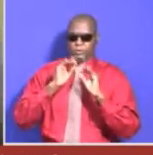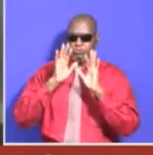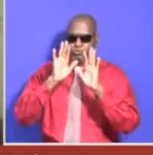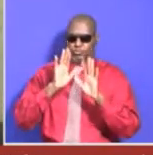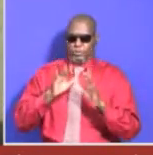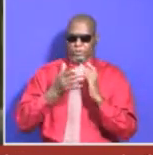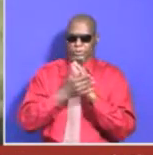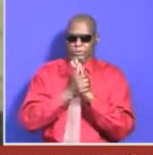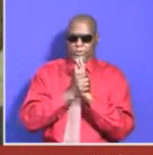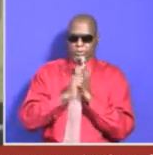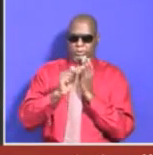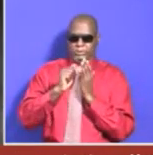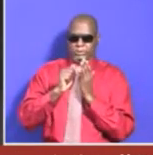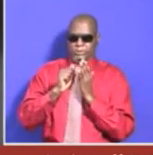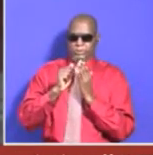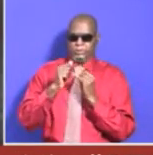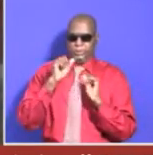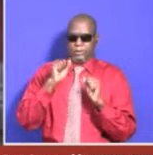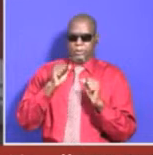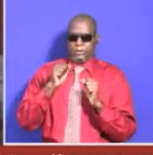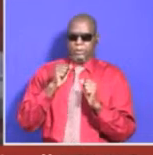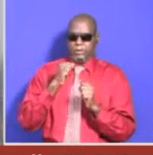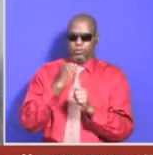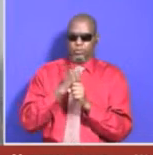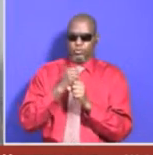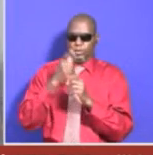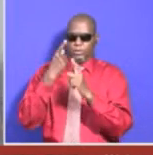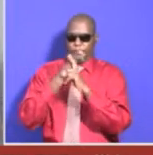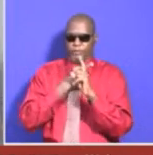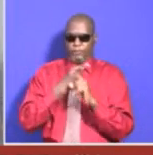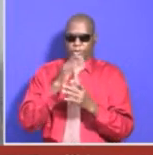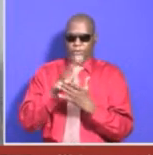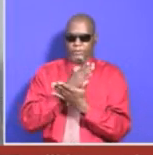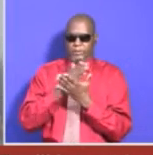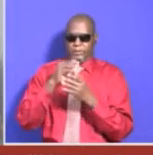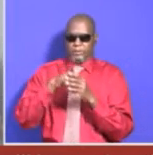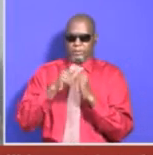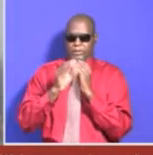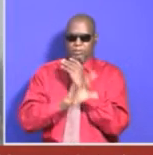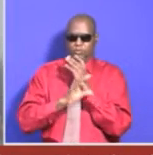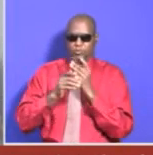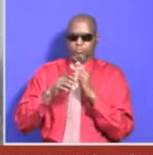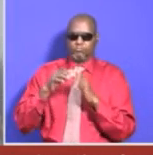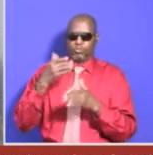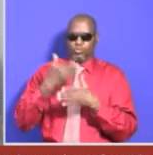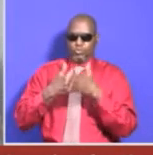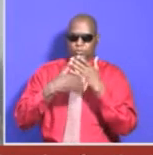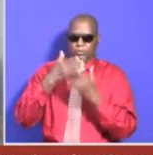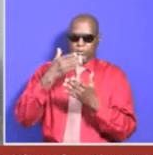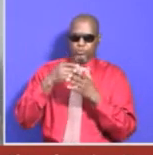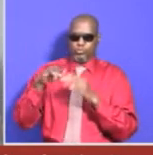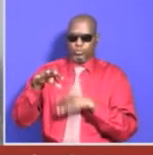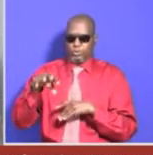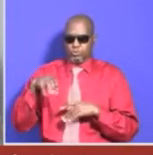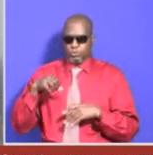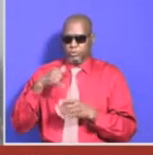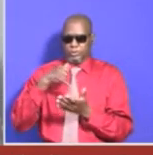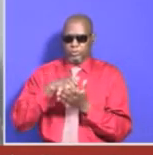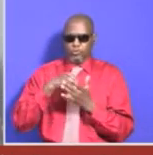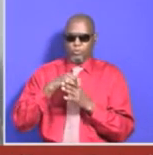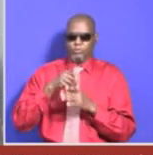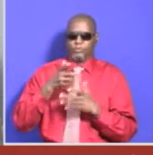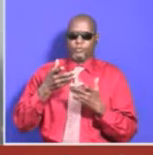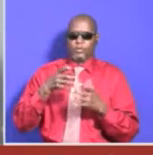can utilize in various sectors across the country, for instance, construction, transportation, housing, and